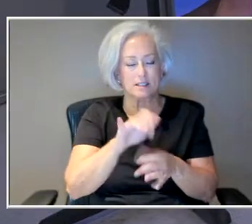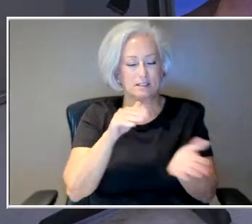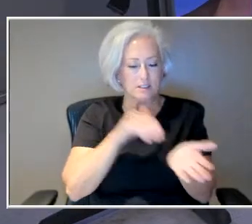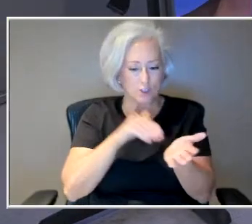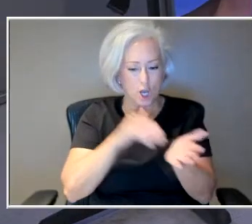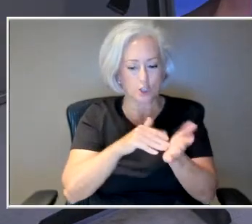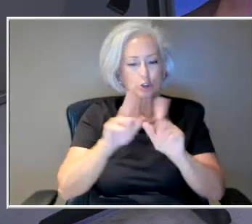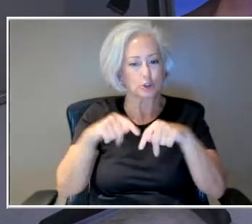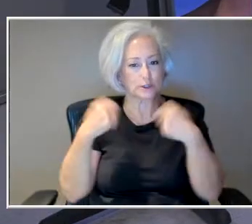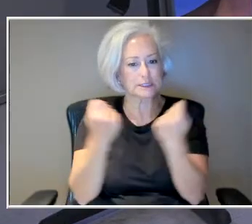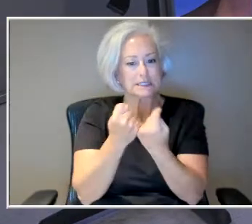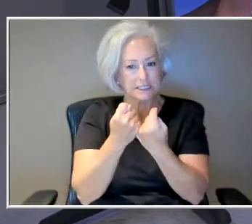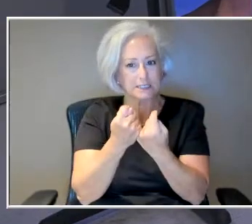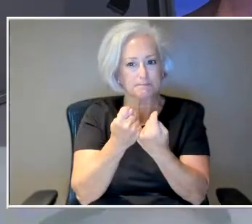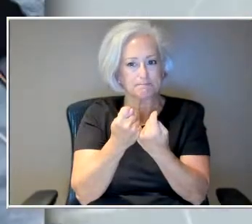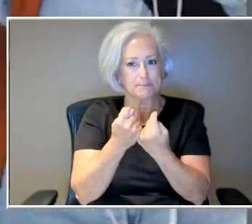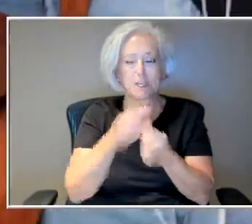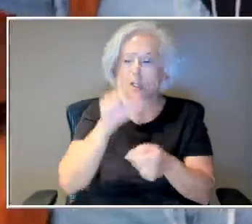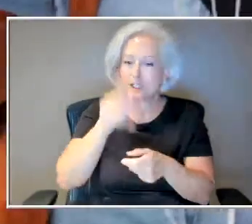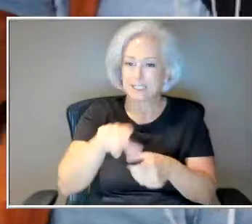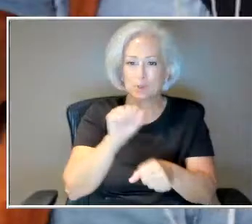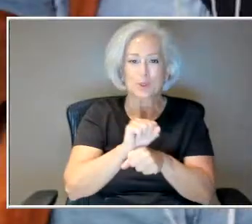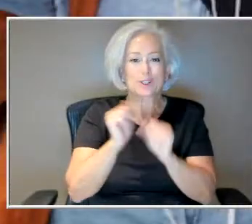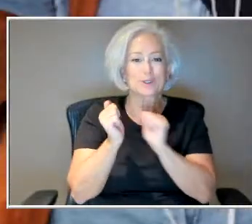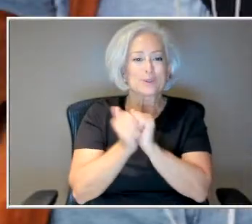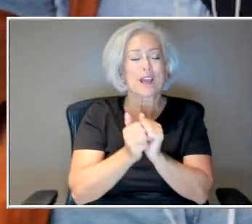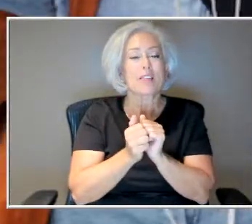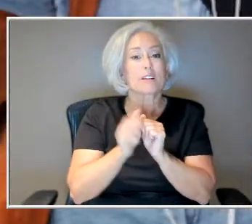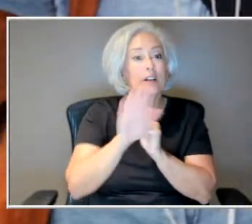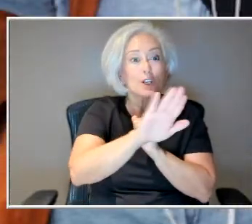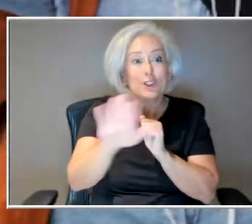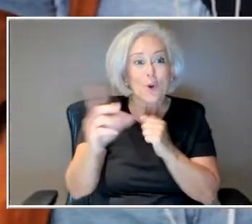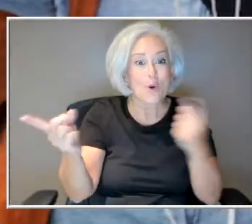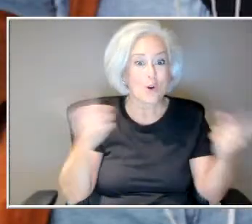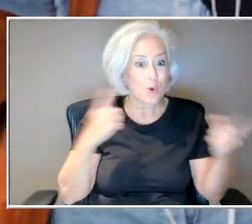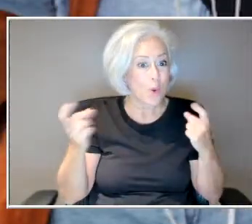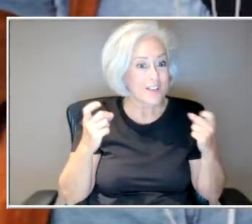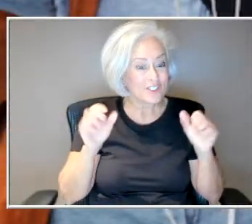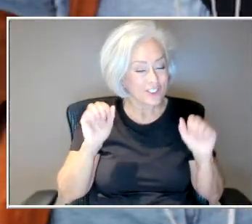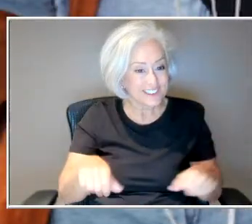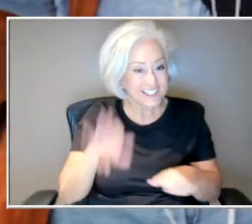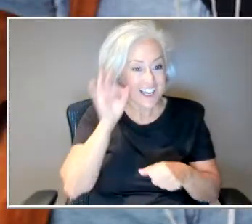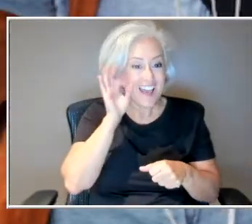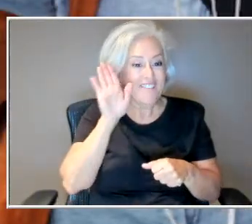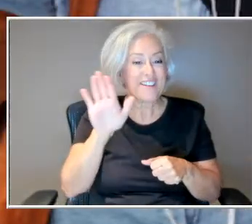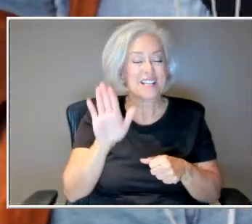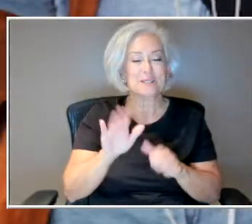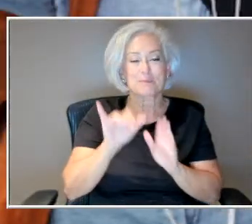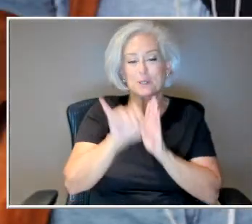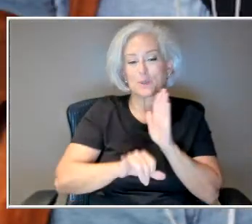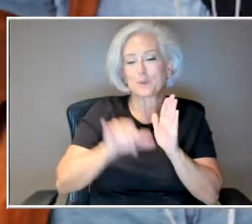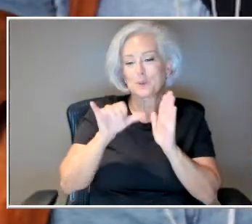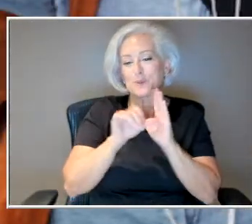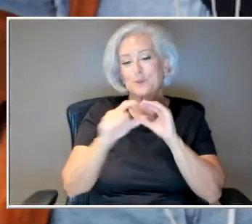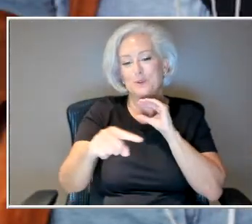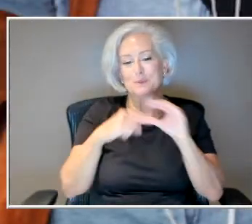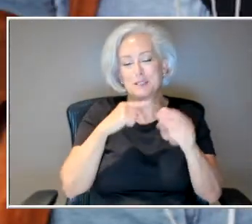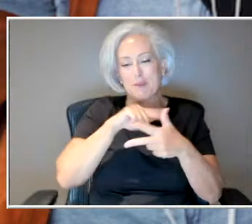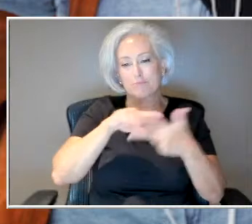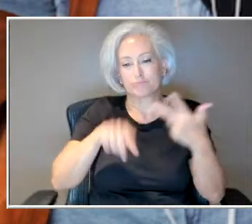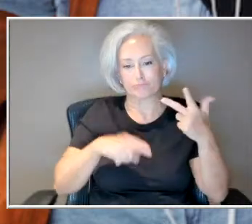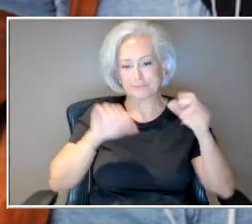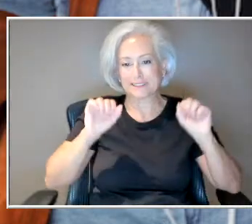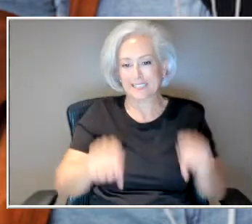Be sure to ask your questions. I know I have more coming up, but you can use the chat on YouTube or Facebook, or you could email the Medical News Network. Information is right